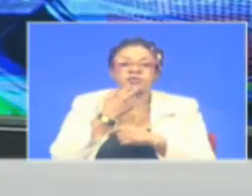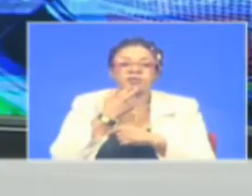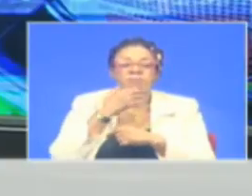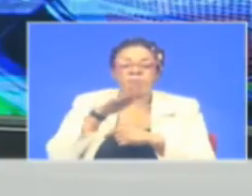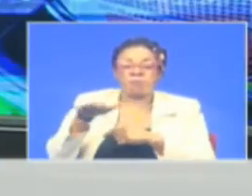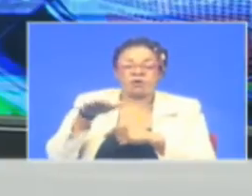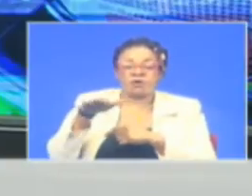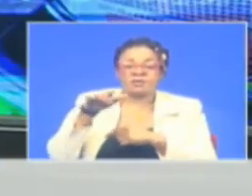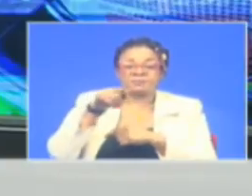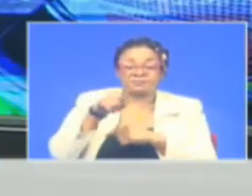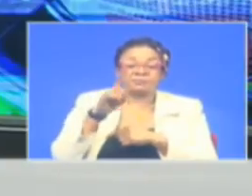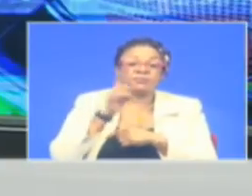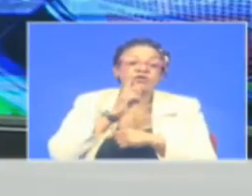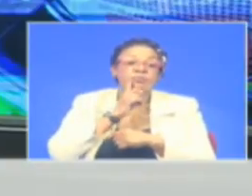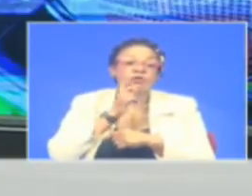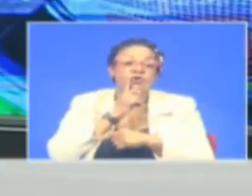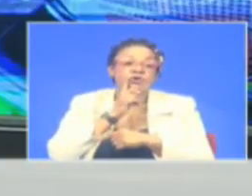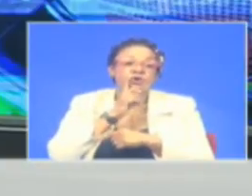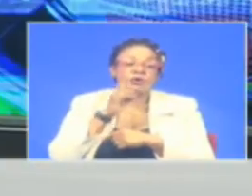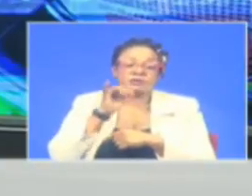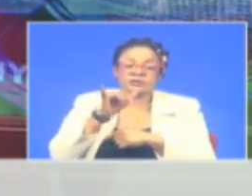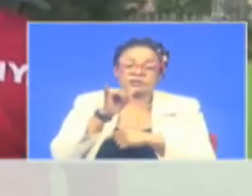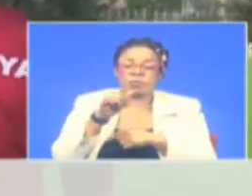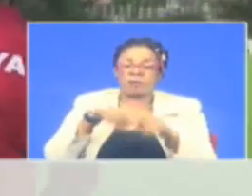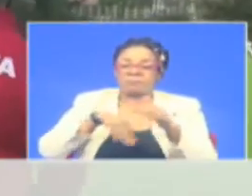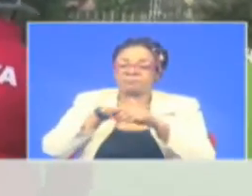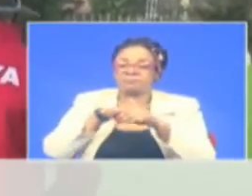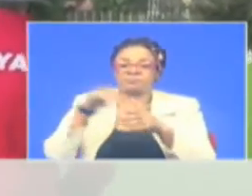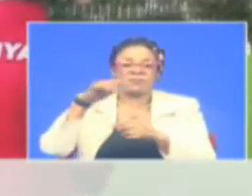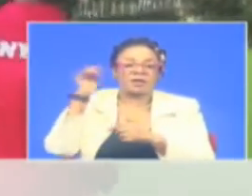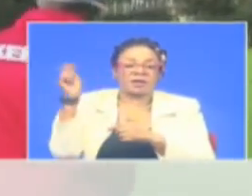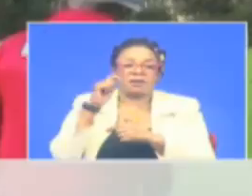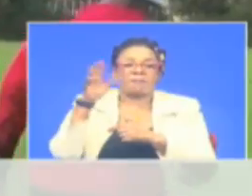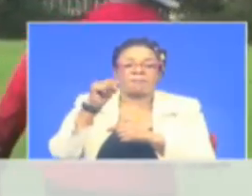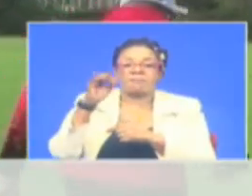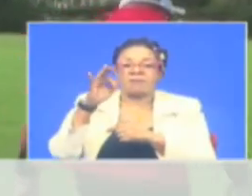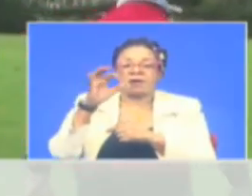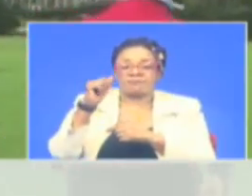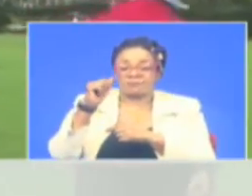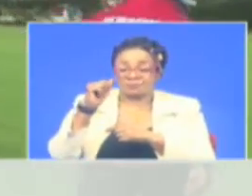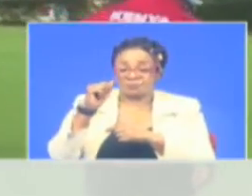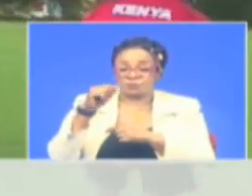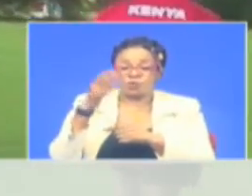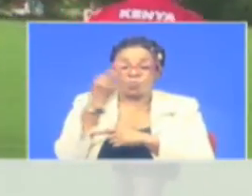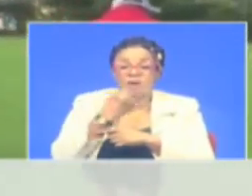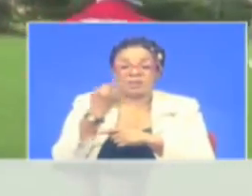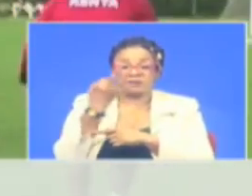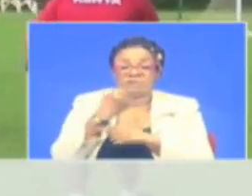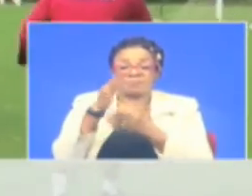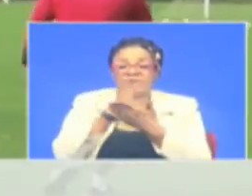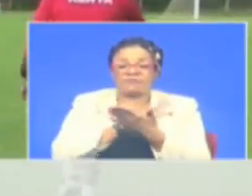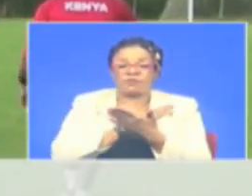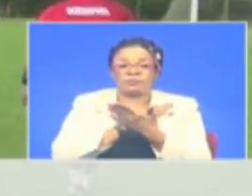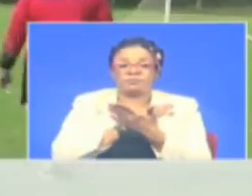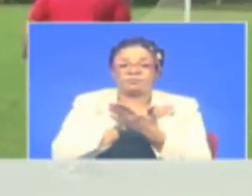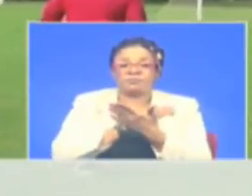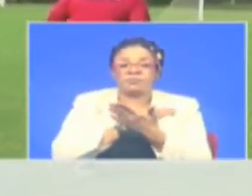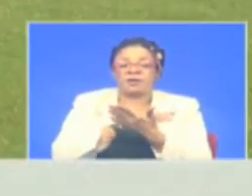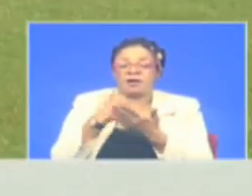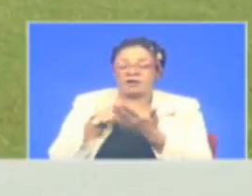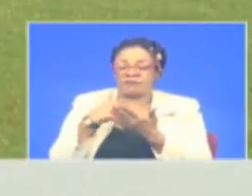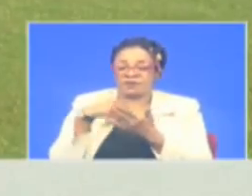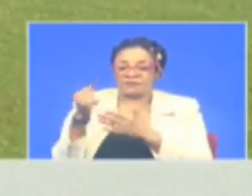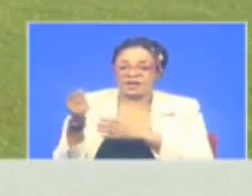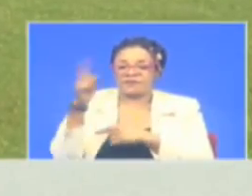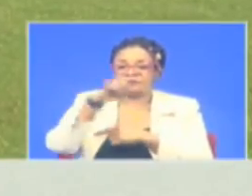That's just tomorrow. Comoros will play Kenya in the Africa Cup of Nations qualifiers first leg on Wednesday before the return leg 5 days later.